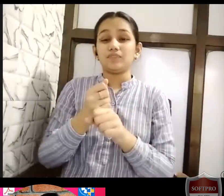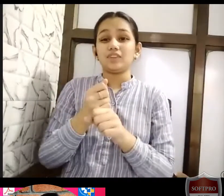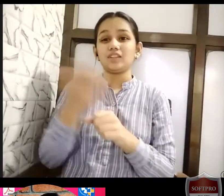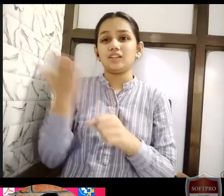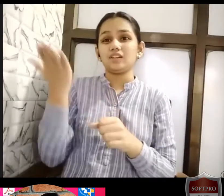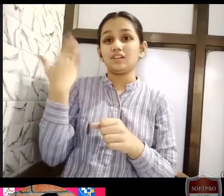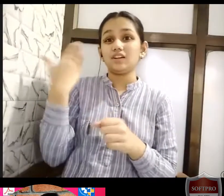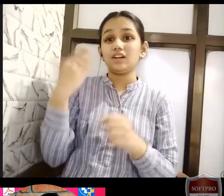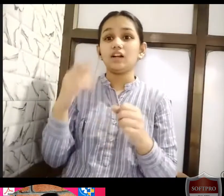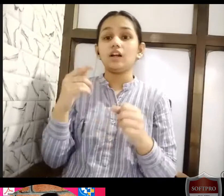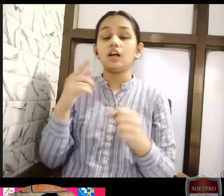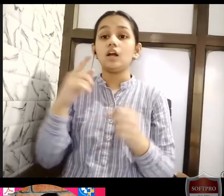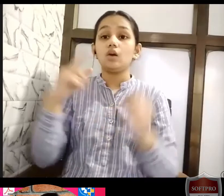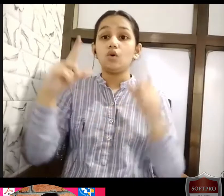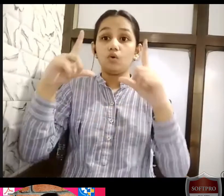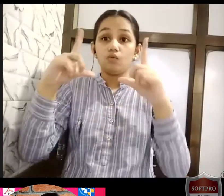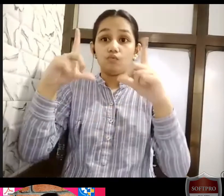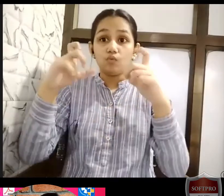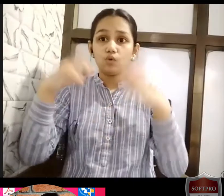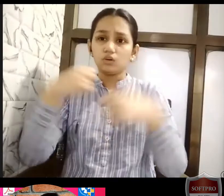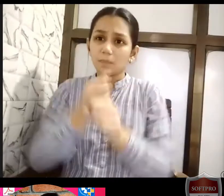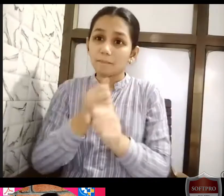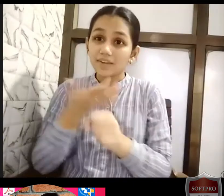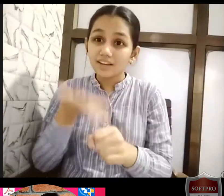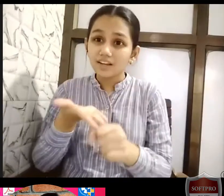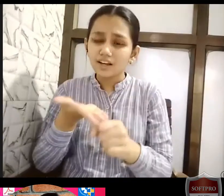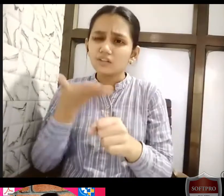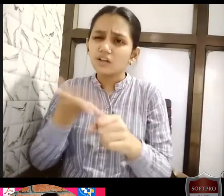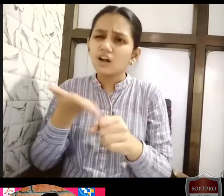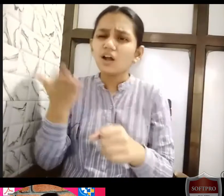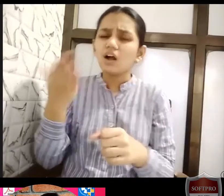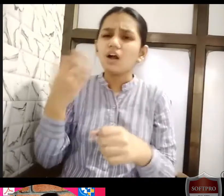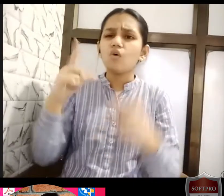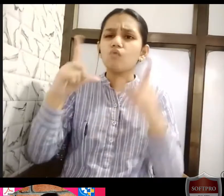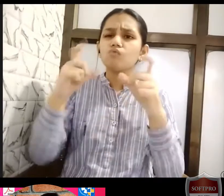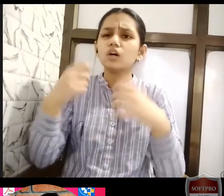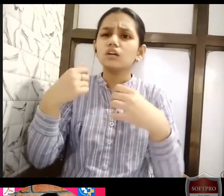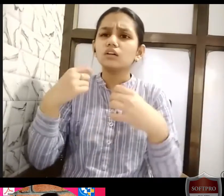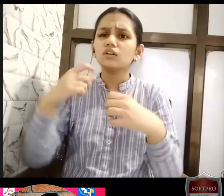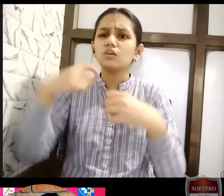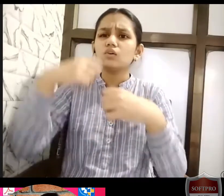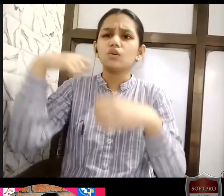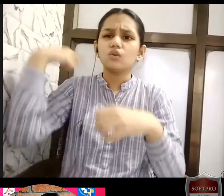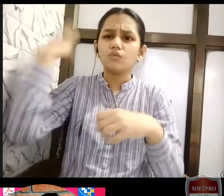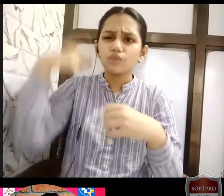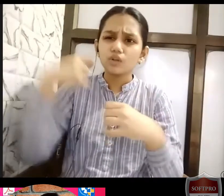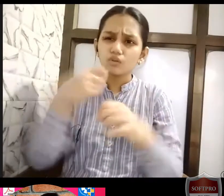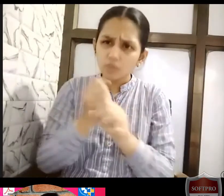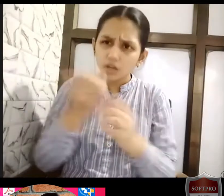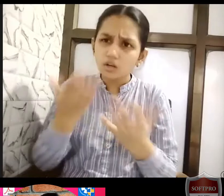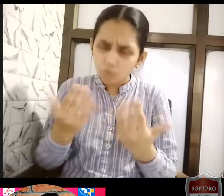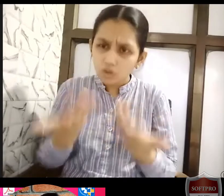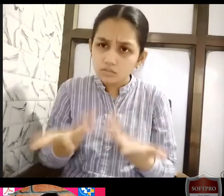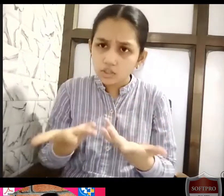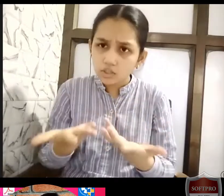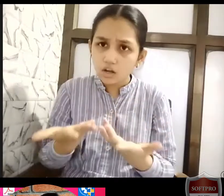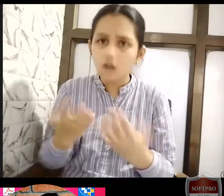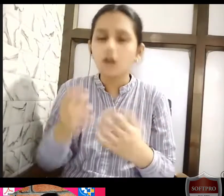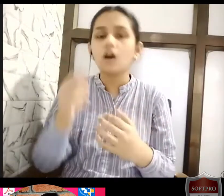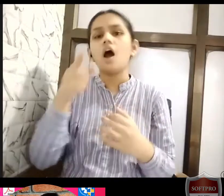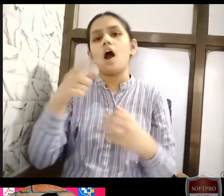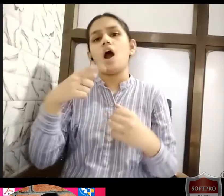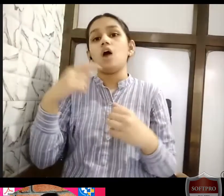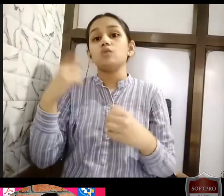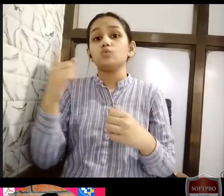give video to that image also? So first I will show you how to give animation to your image.